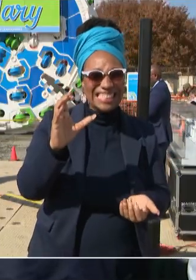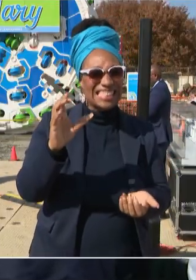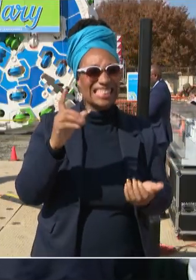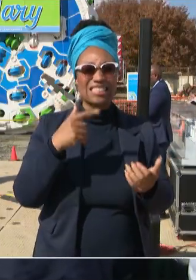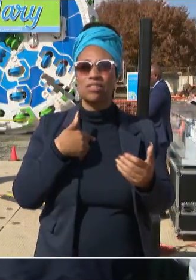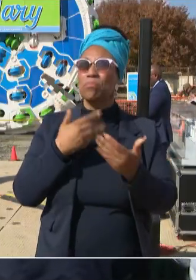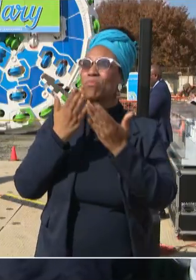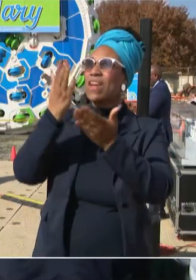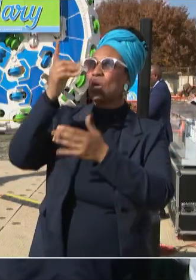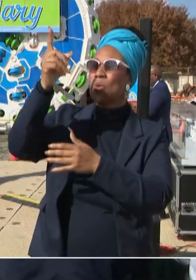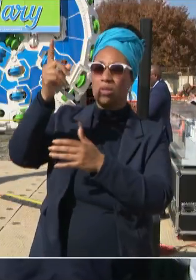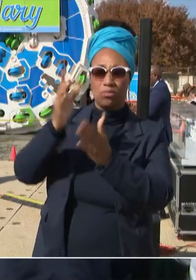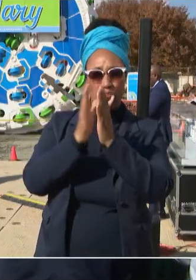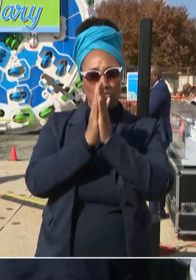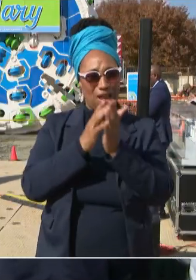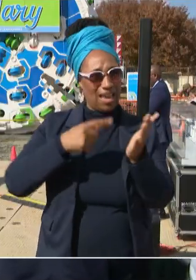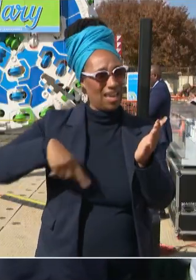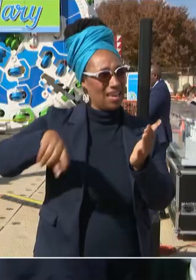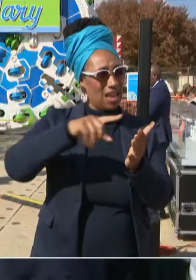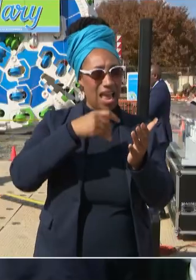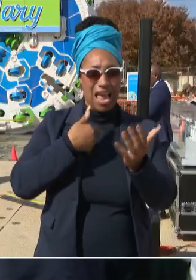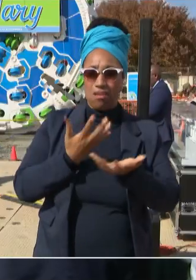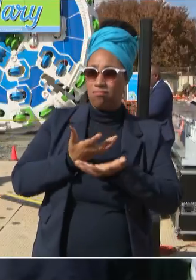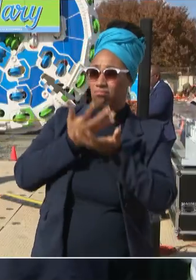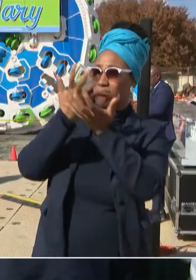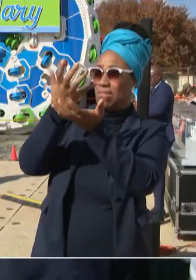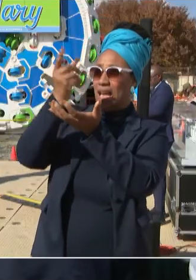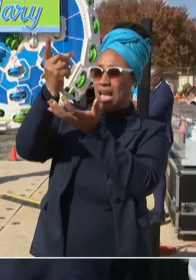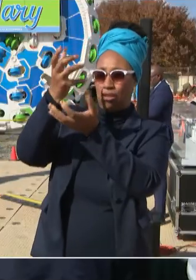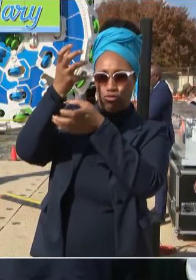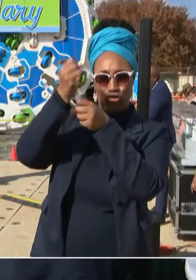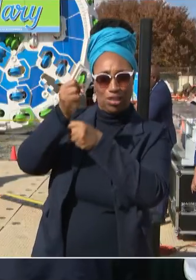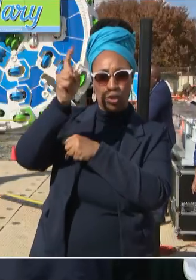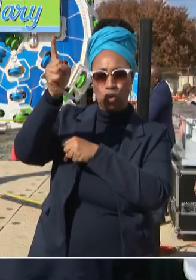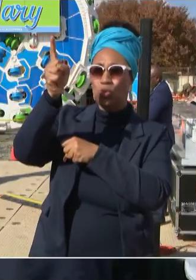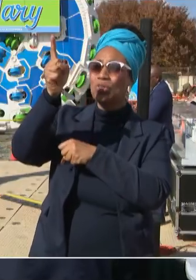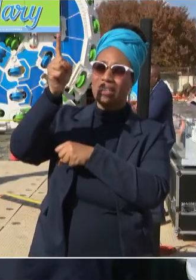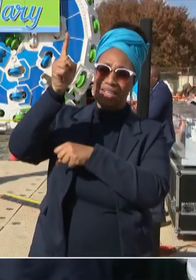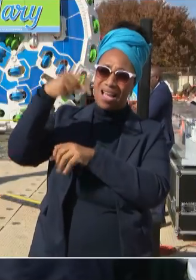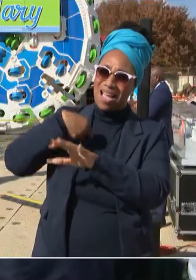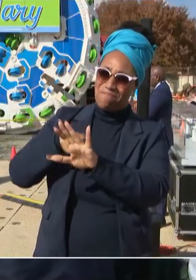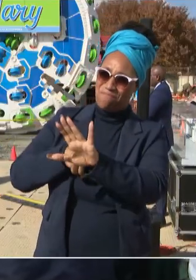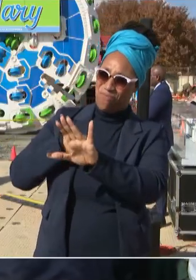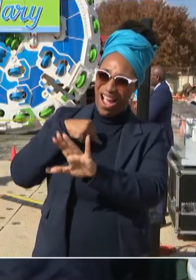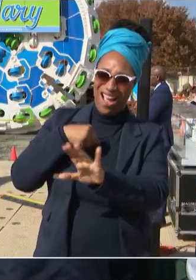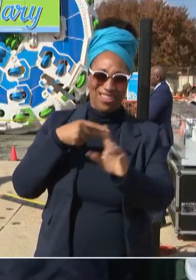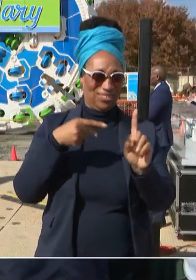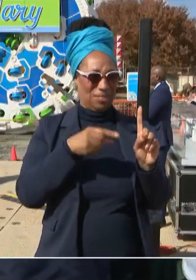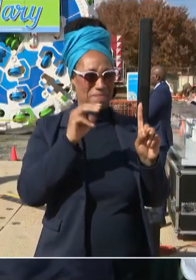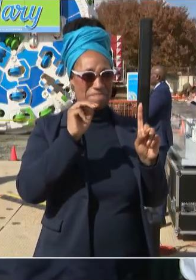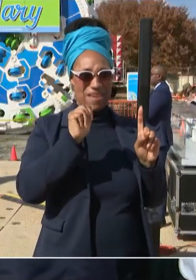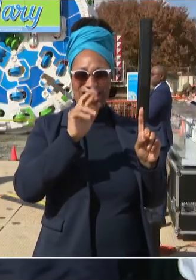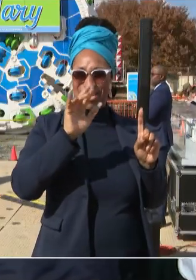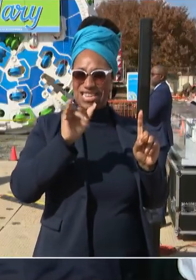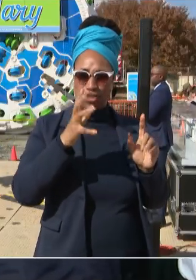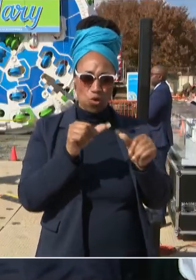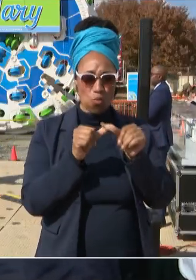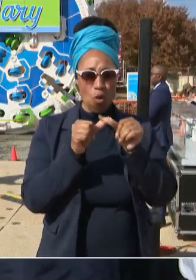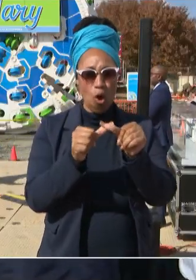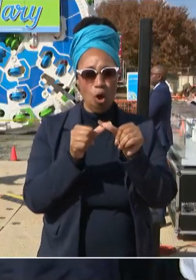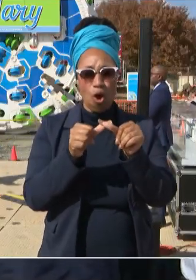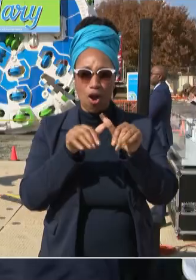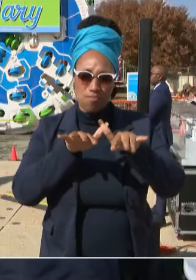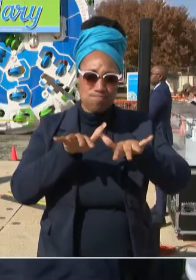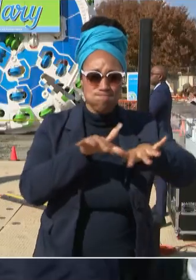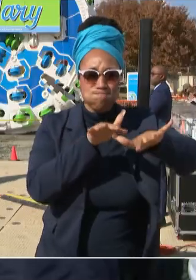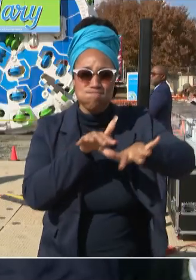of gratitude, trusting that you will keep Proud Mary rolling on the river. In your name we pray, and all of